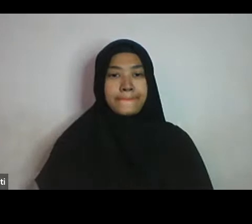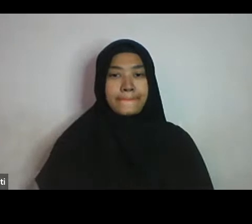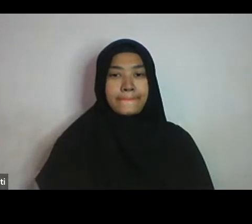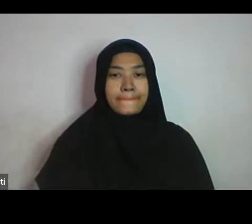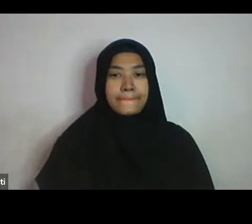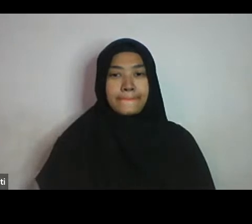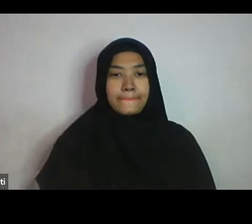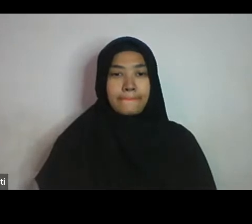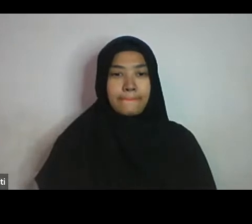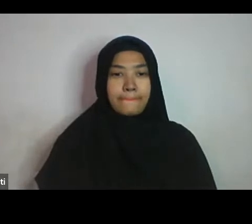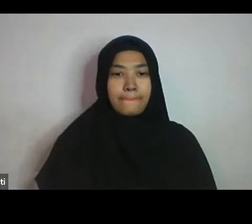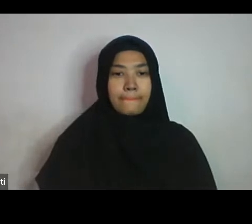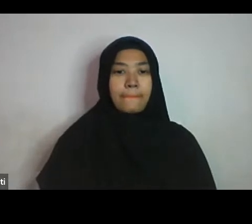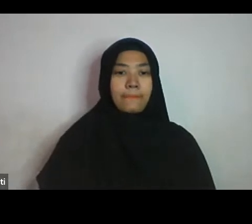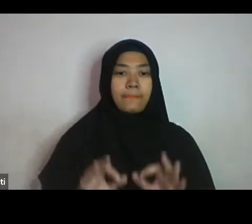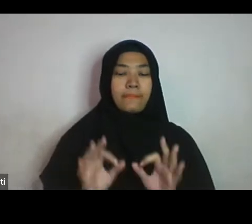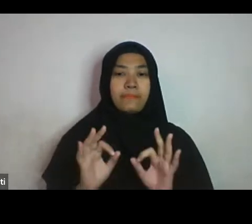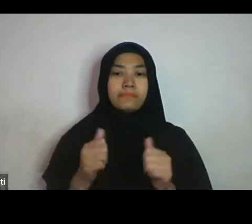So here we go.